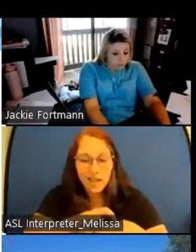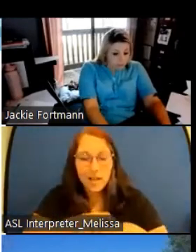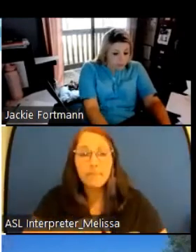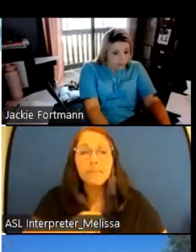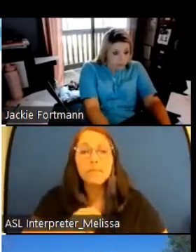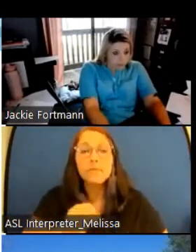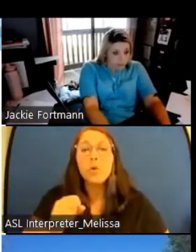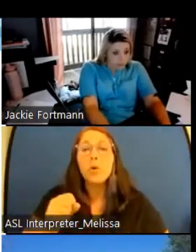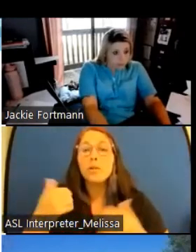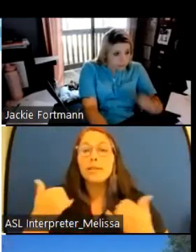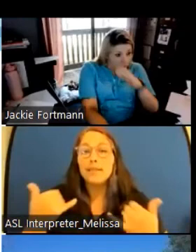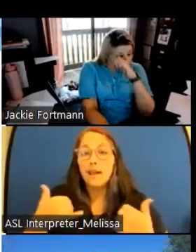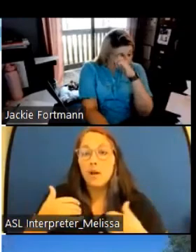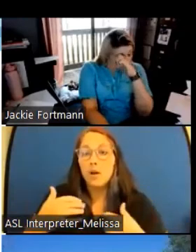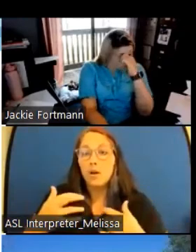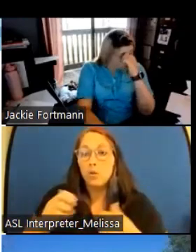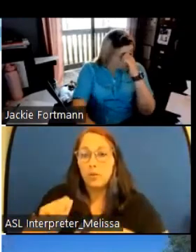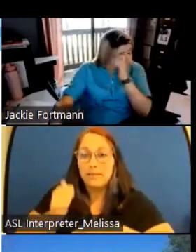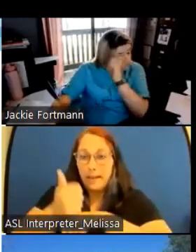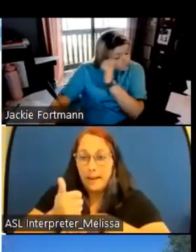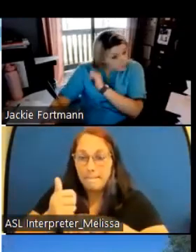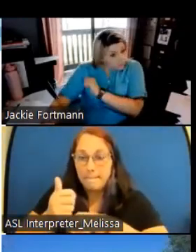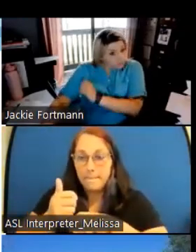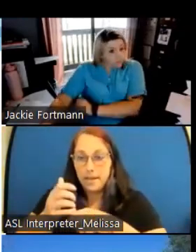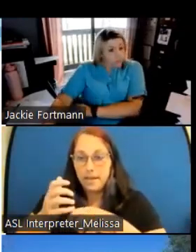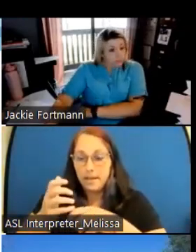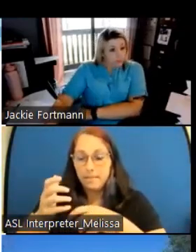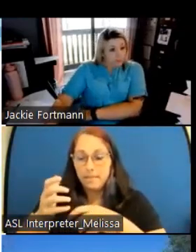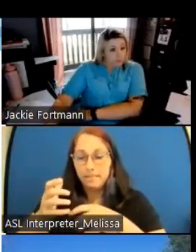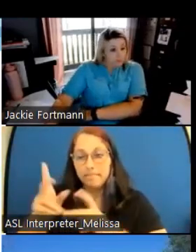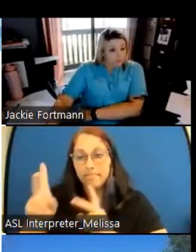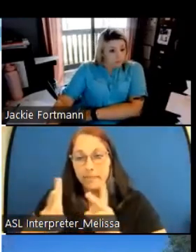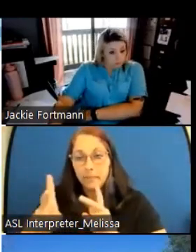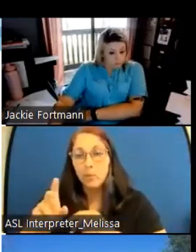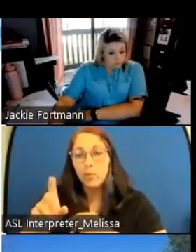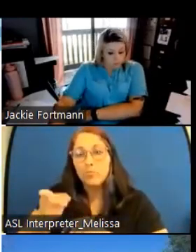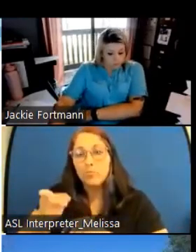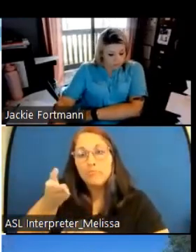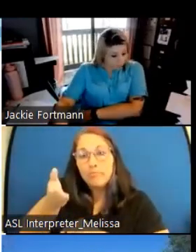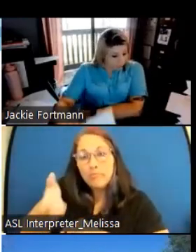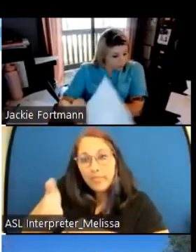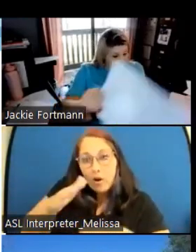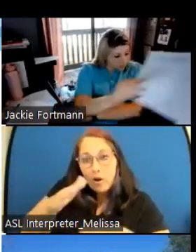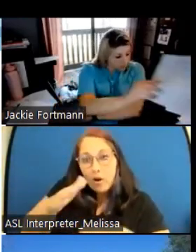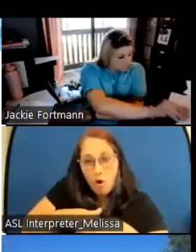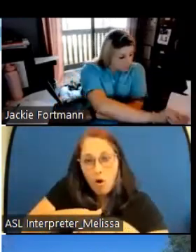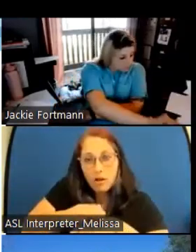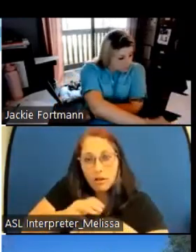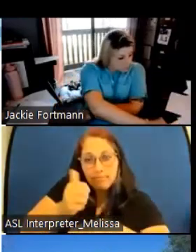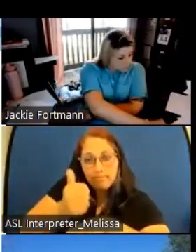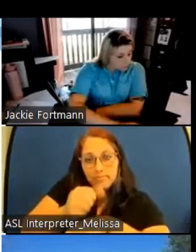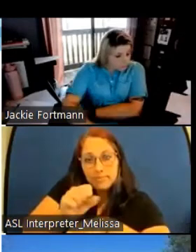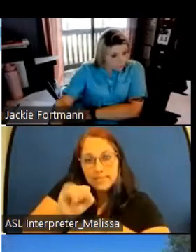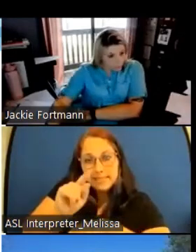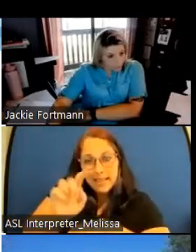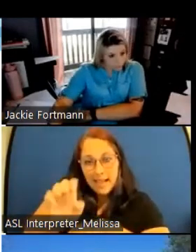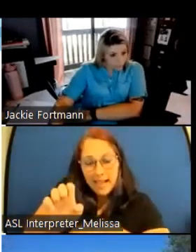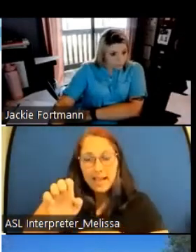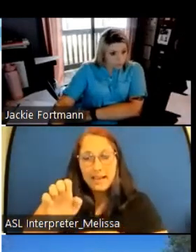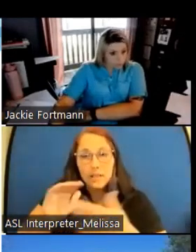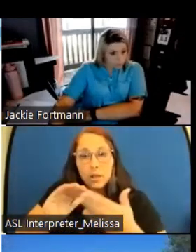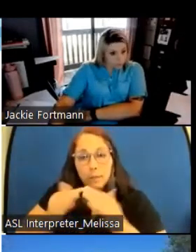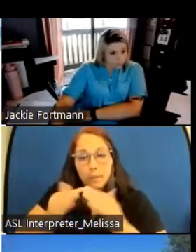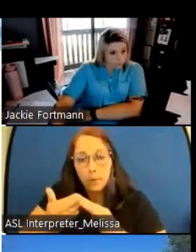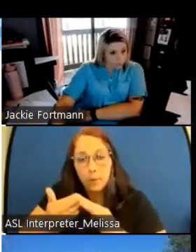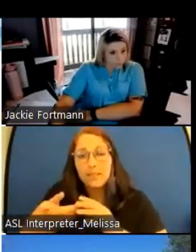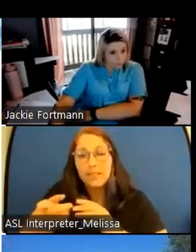work on site at our apartment communities. And sometimes folks just need a little extra help. They need a team of